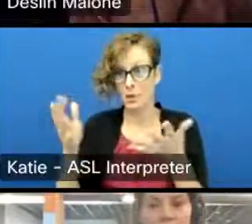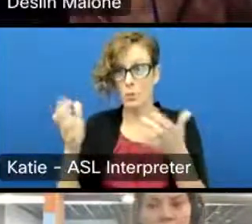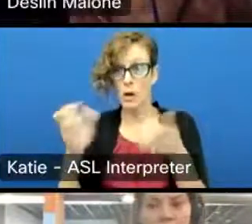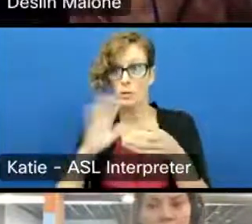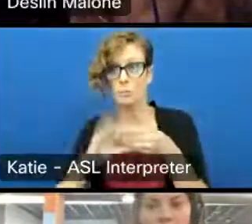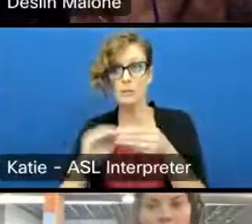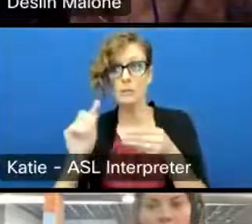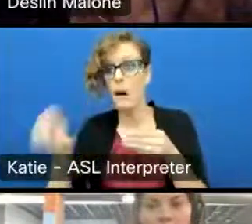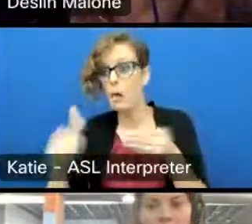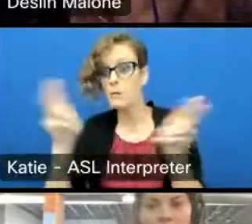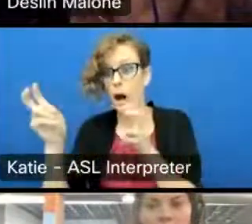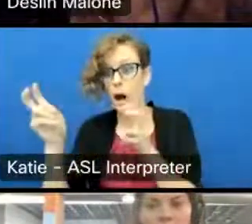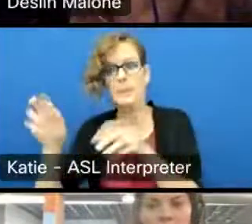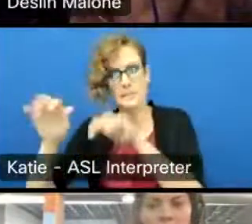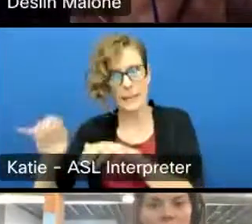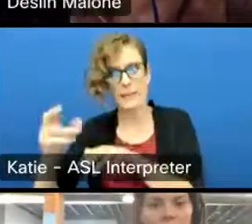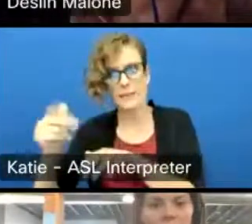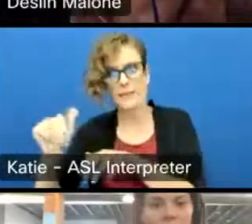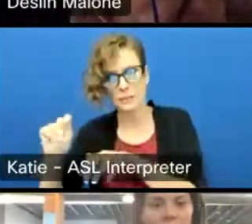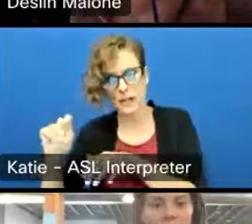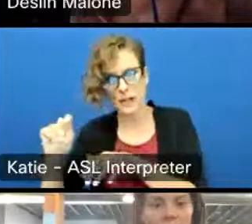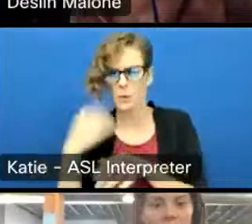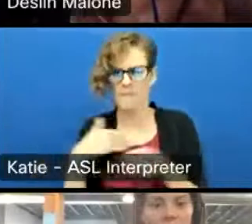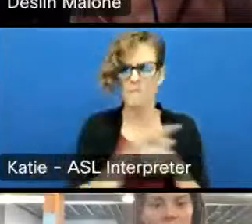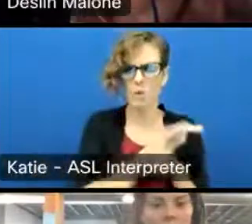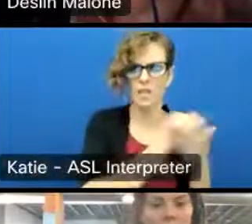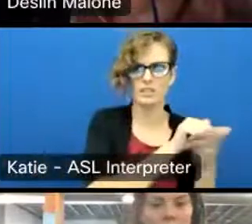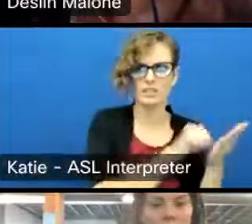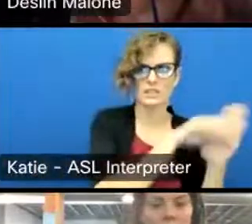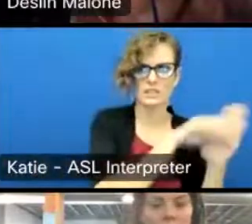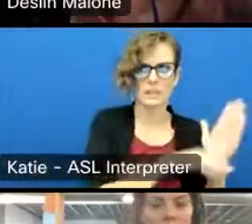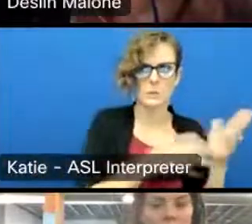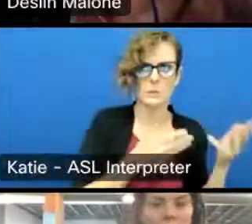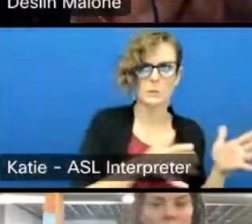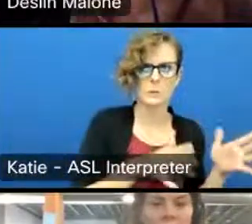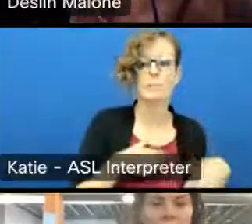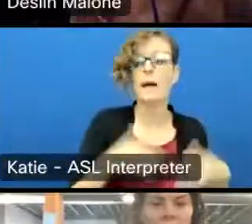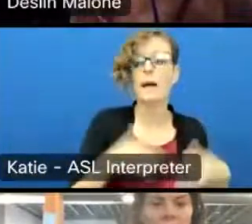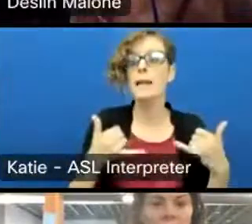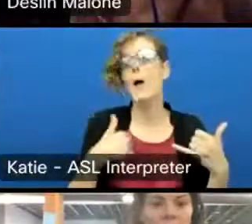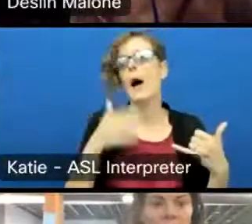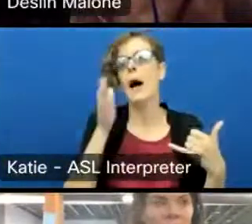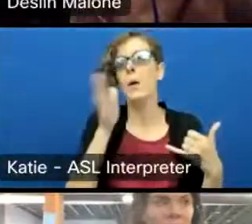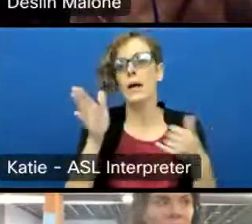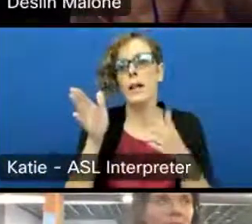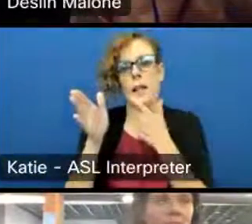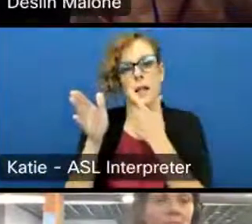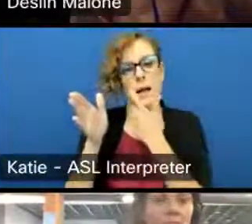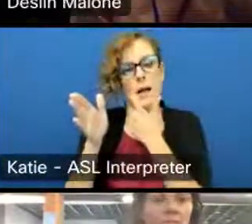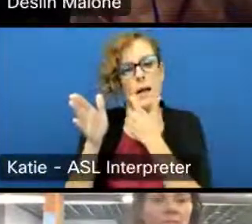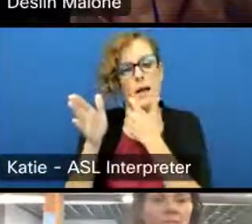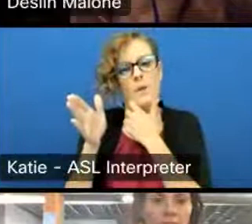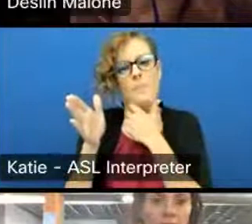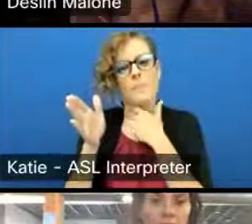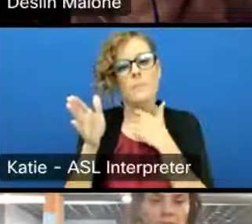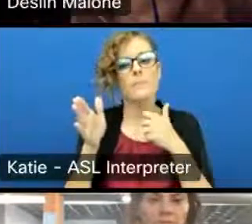well. But we do have quite a bit of things. So I am going to open up and